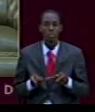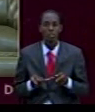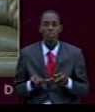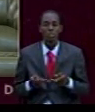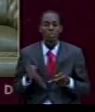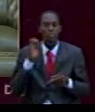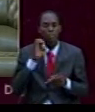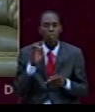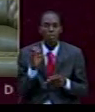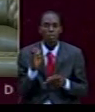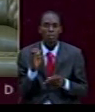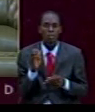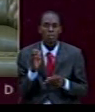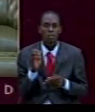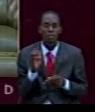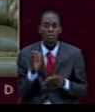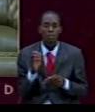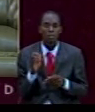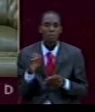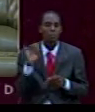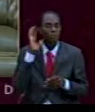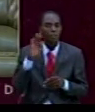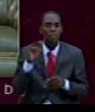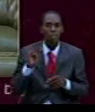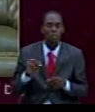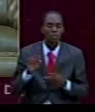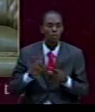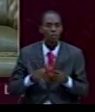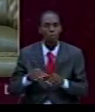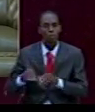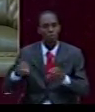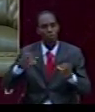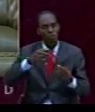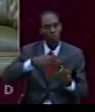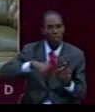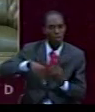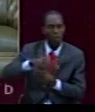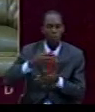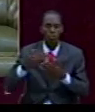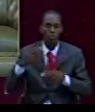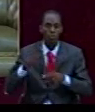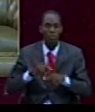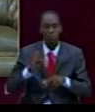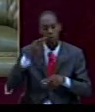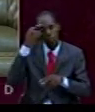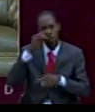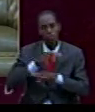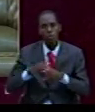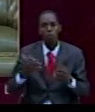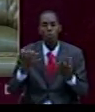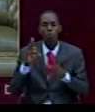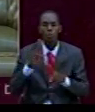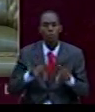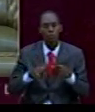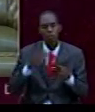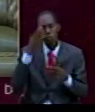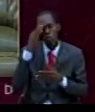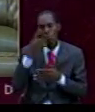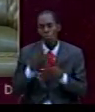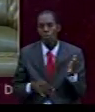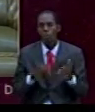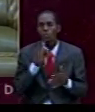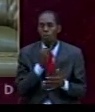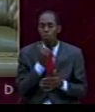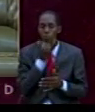to move around and try to relax myself just because I don't want people to know what was going on. And this thing has been